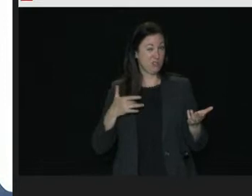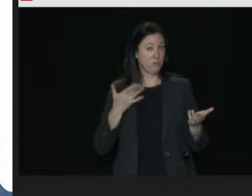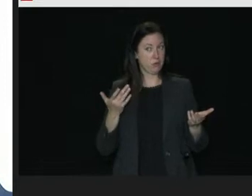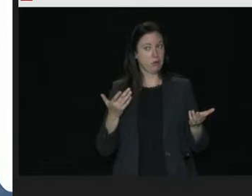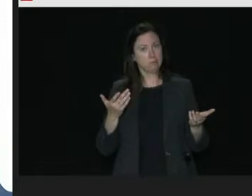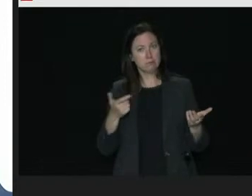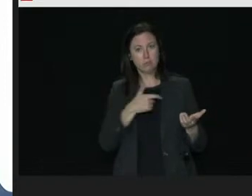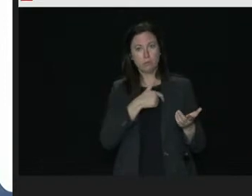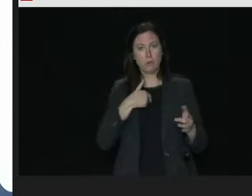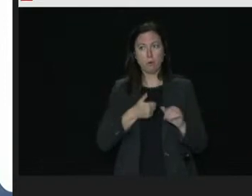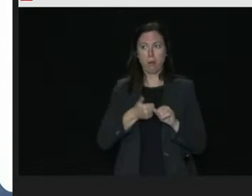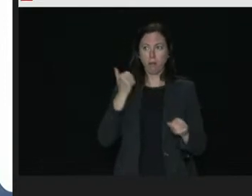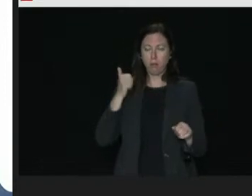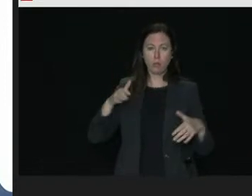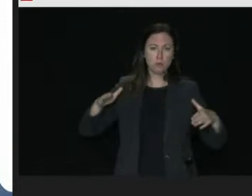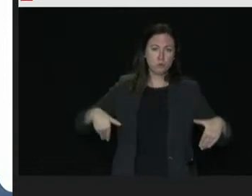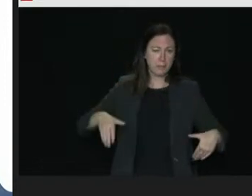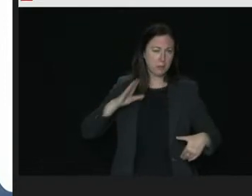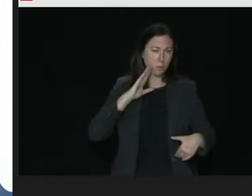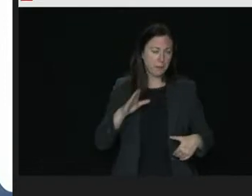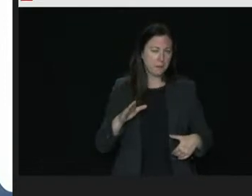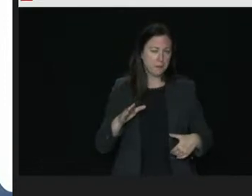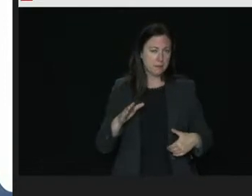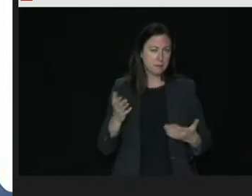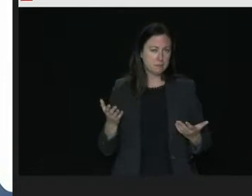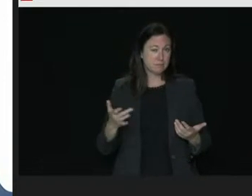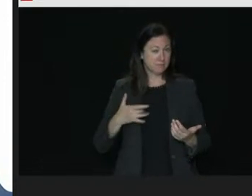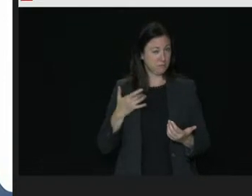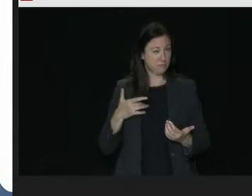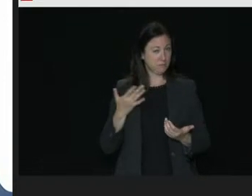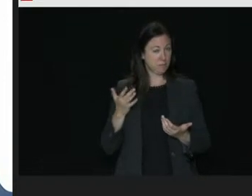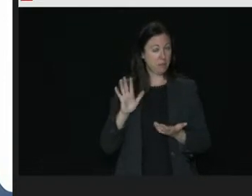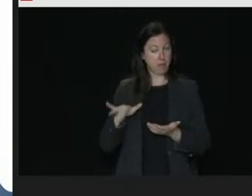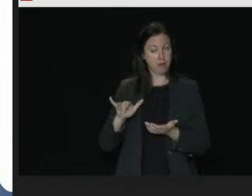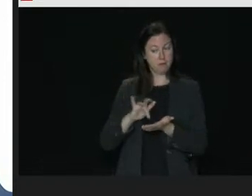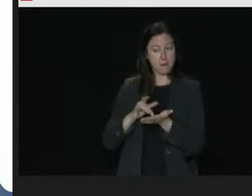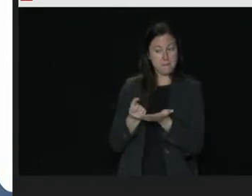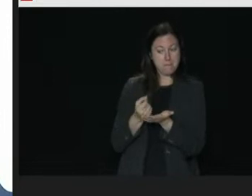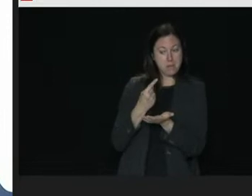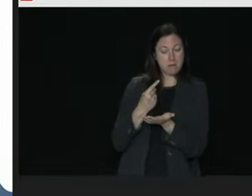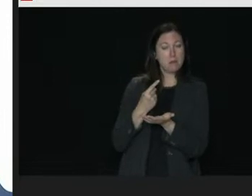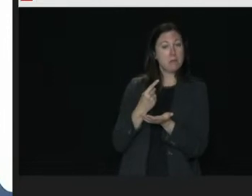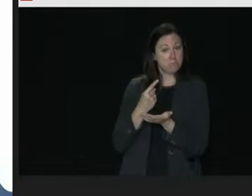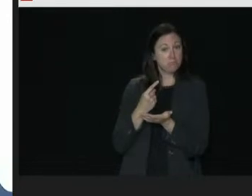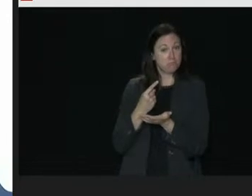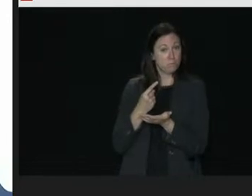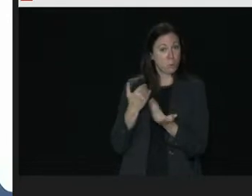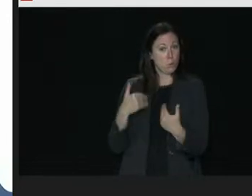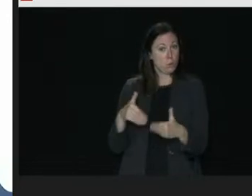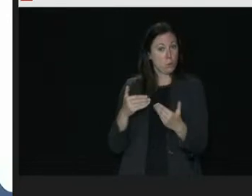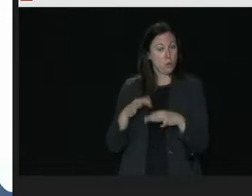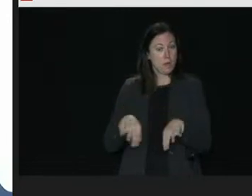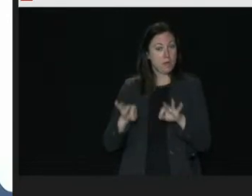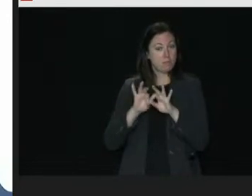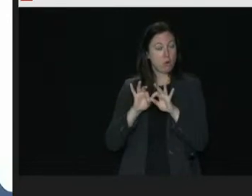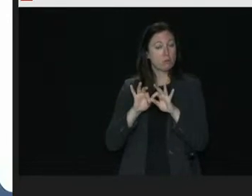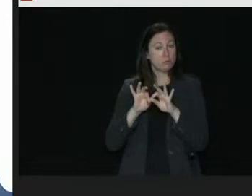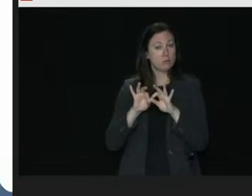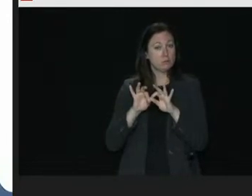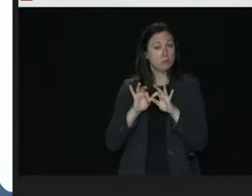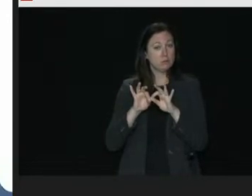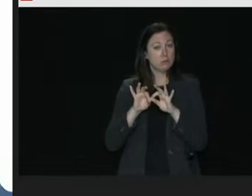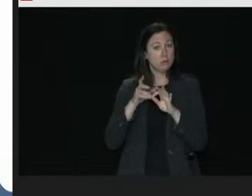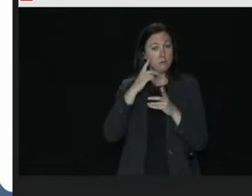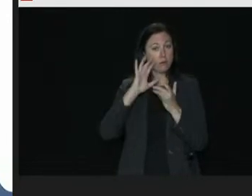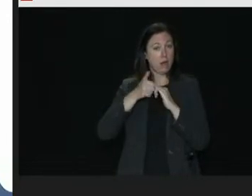boat on this? And do you think that this pill can be have as important an impact on